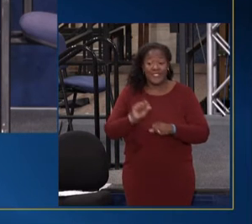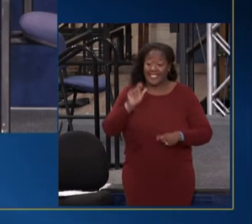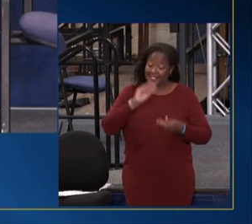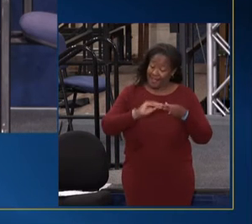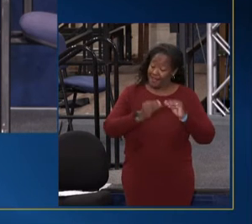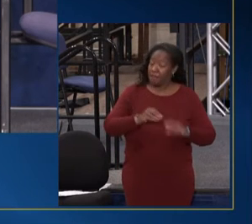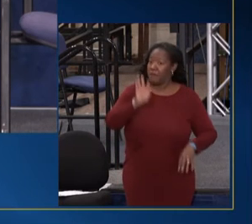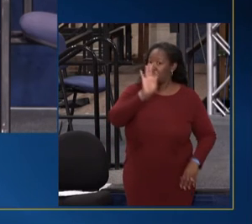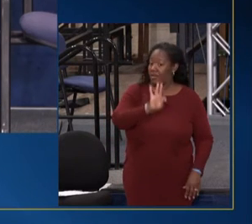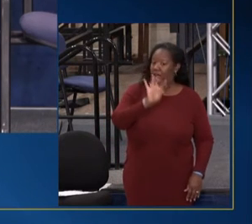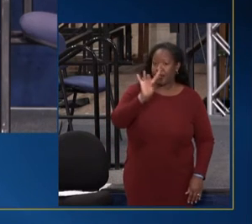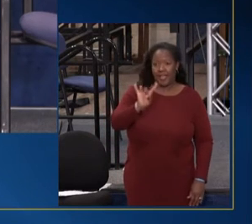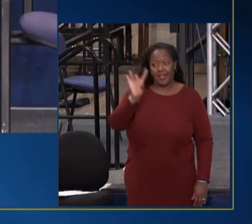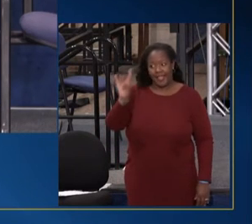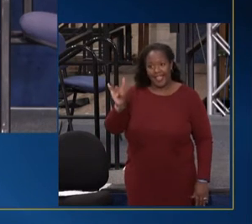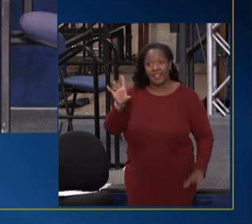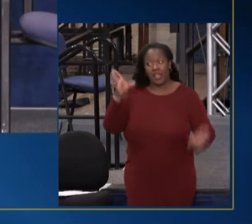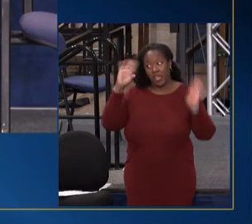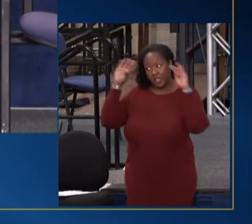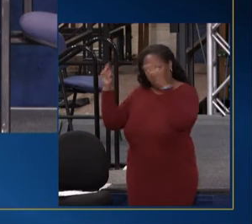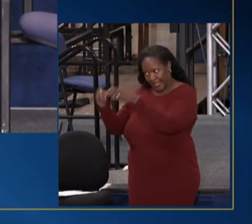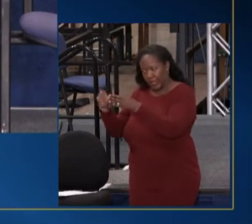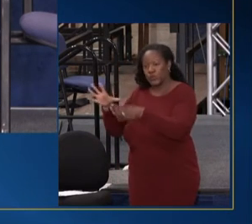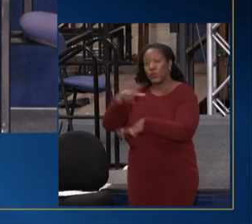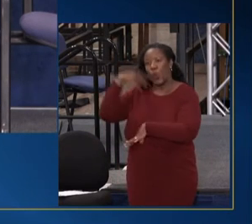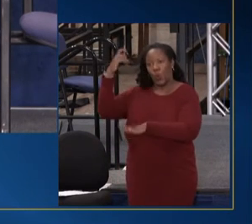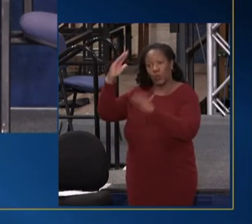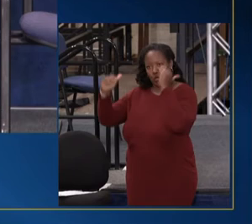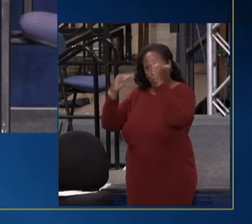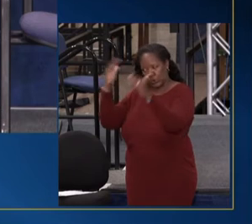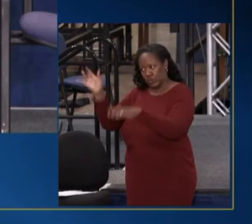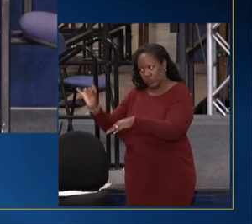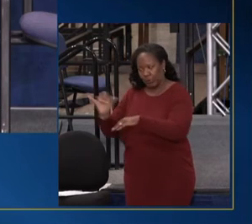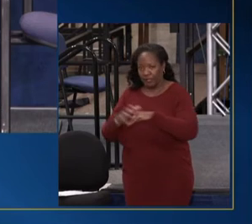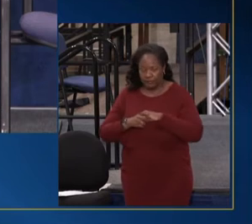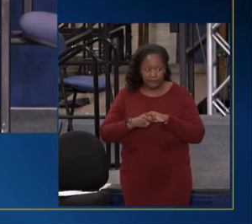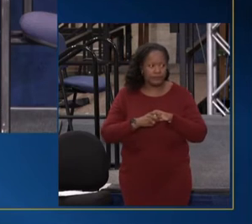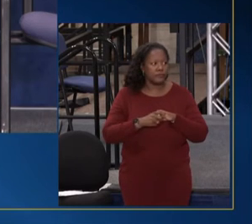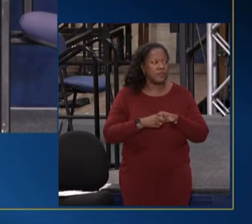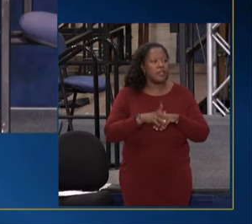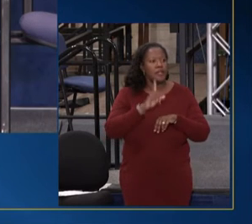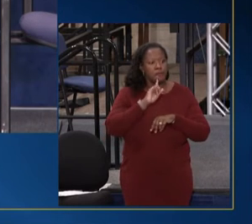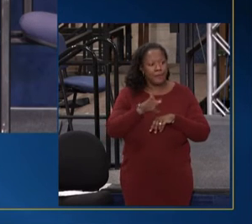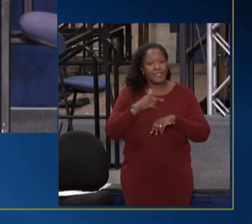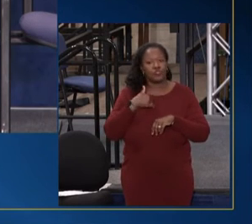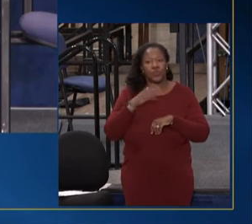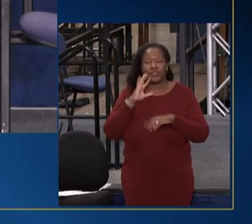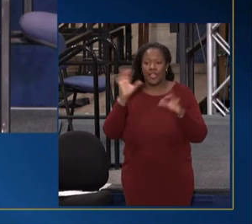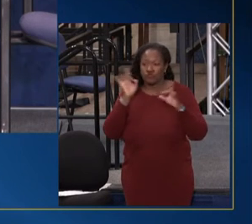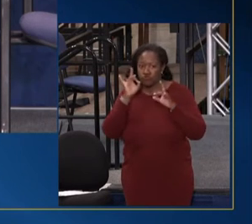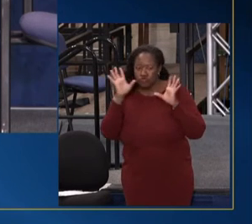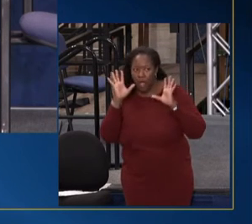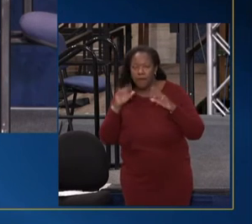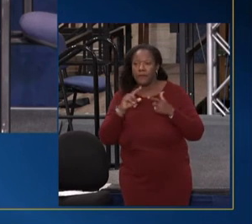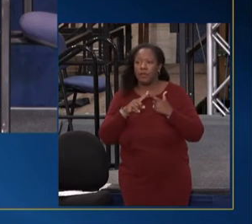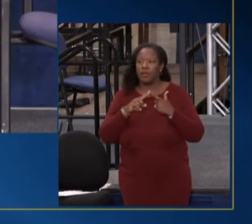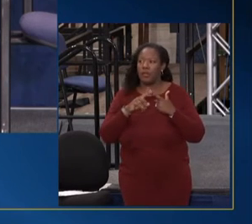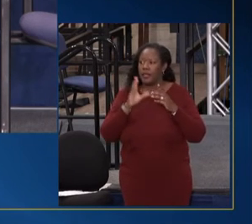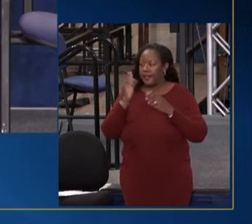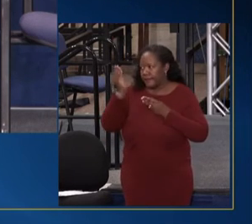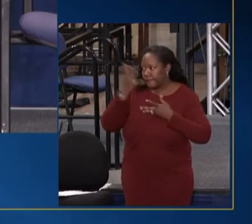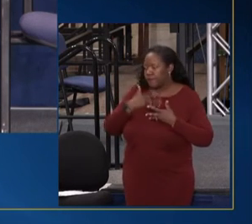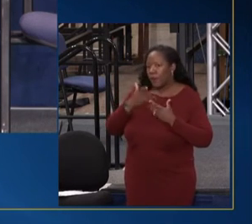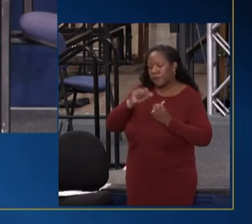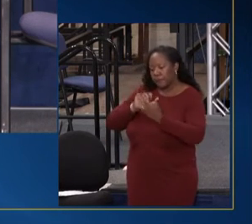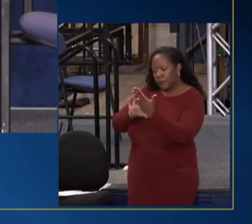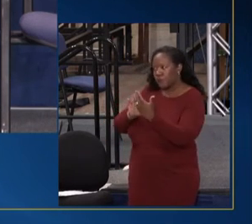is geared towards older adults as well, that we make sure that trauma-informed approaches focus on older adults